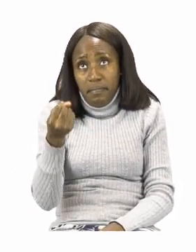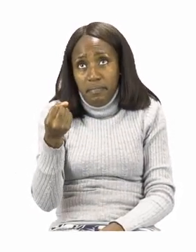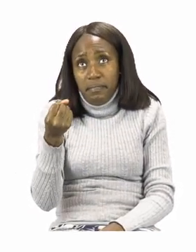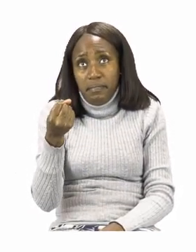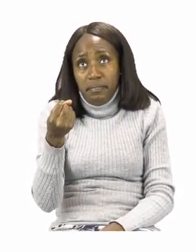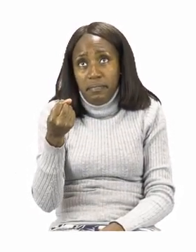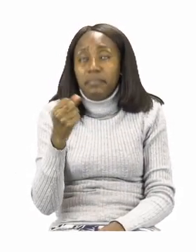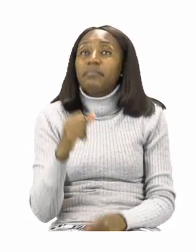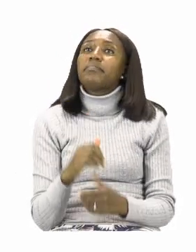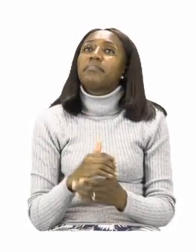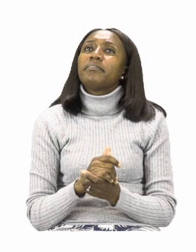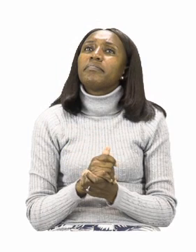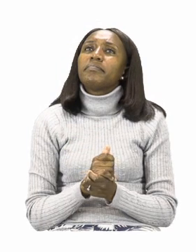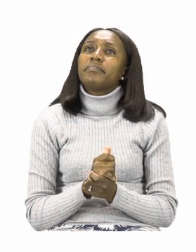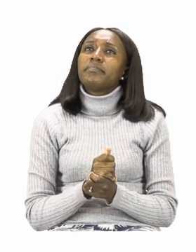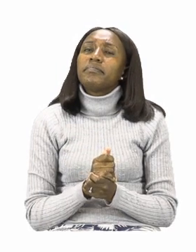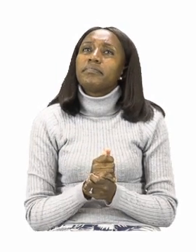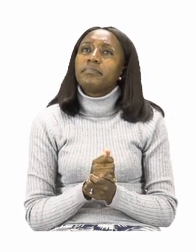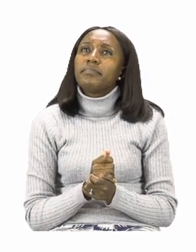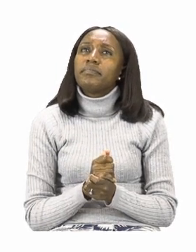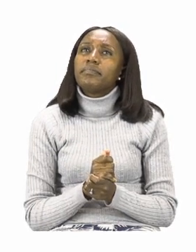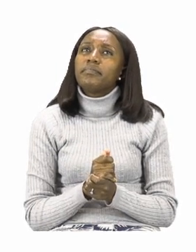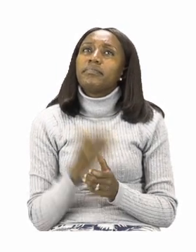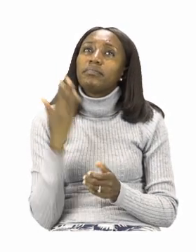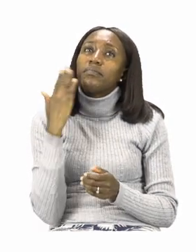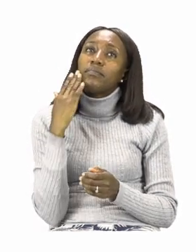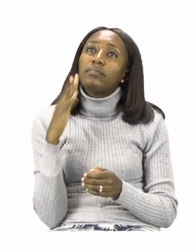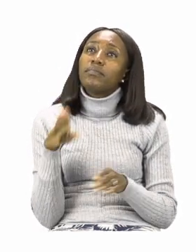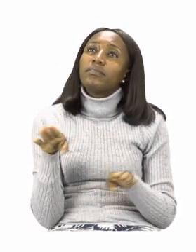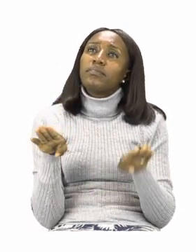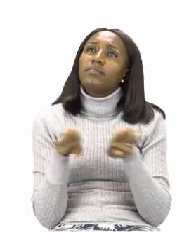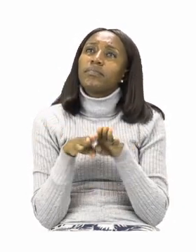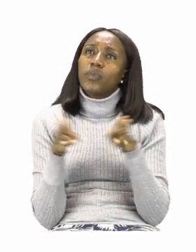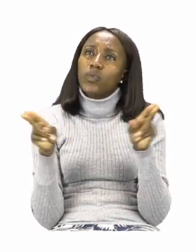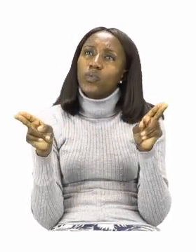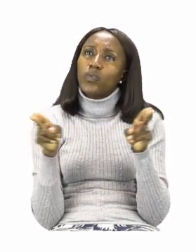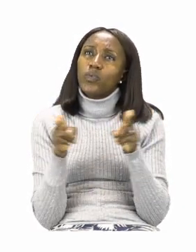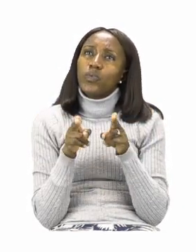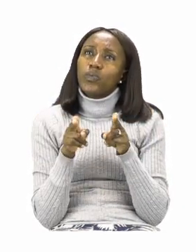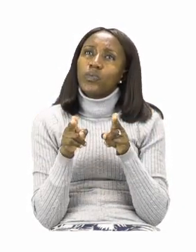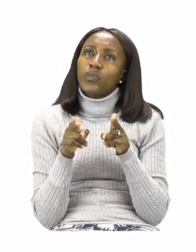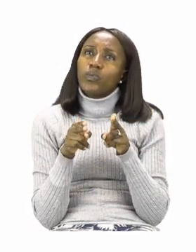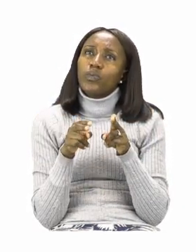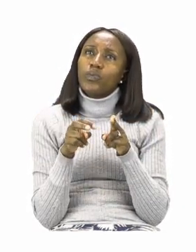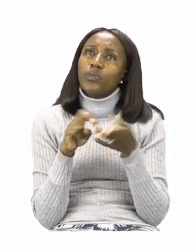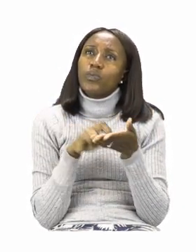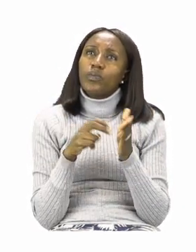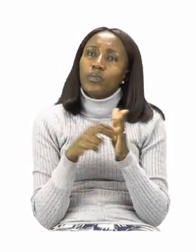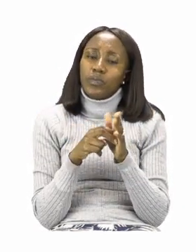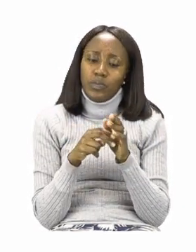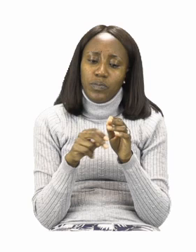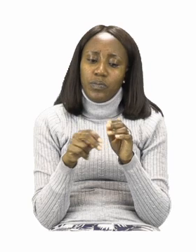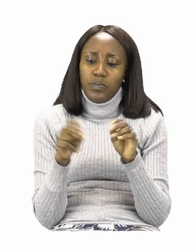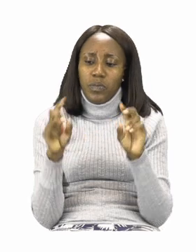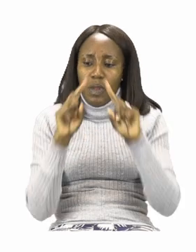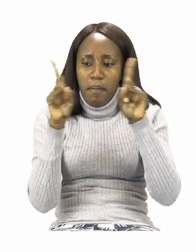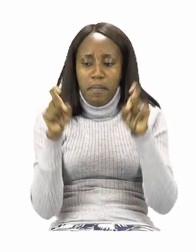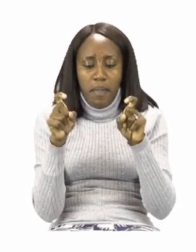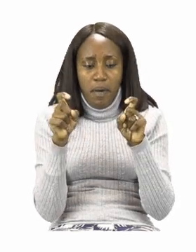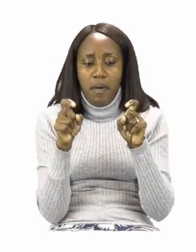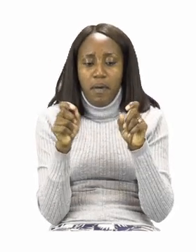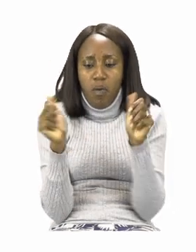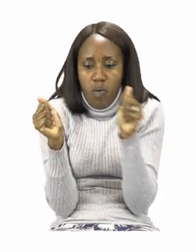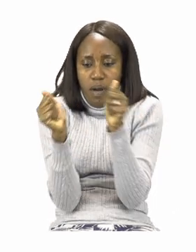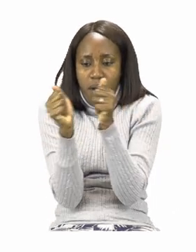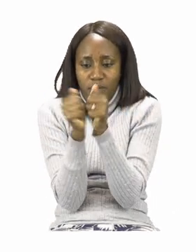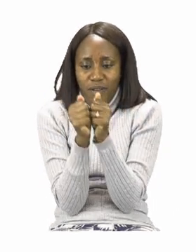Okay, now when we do contractions, it means that these 2 words have been